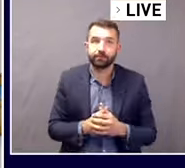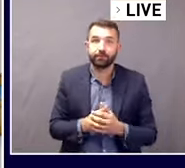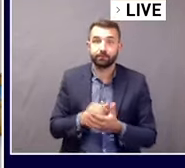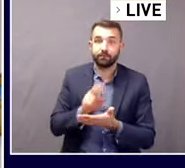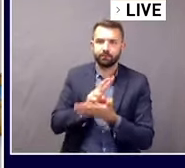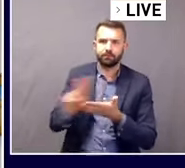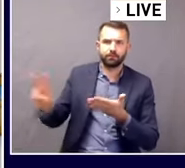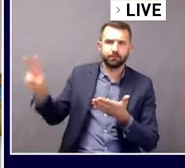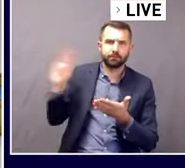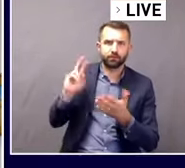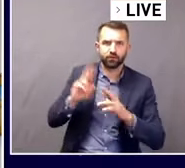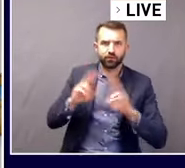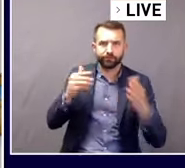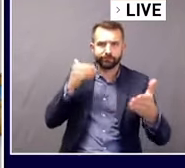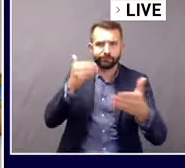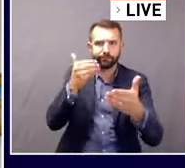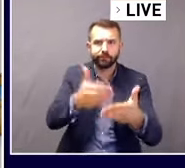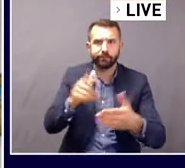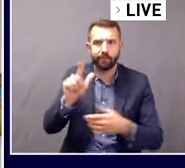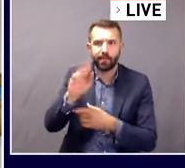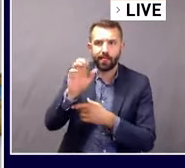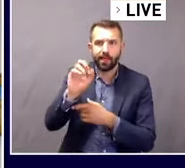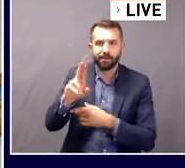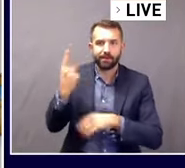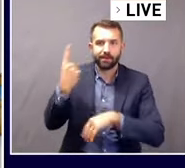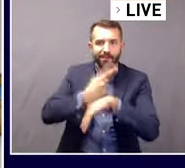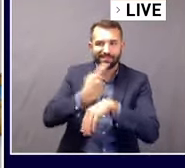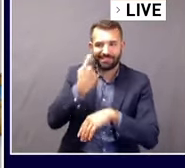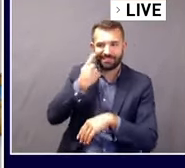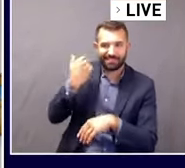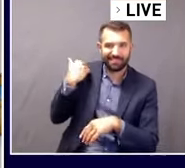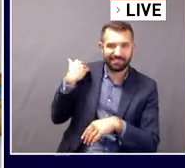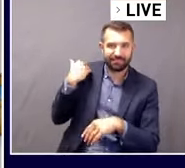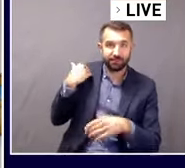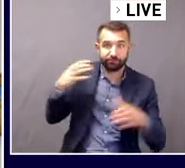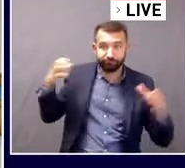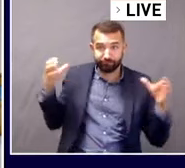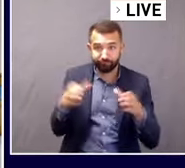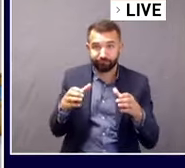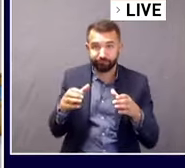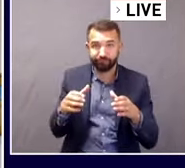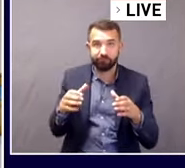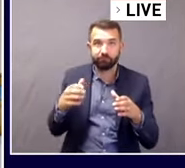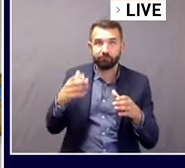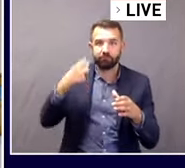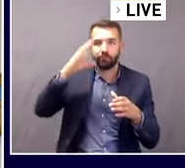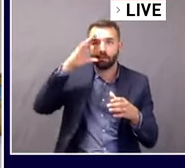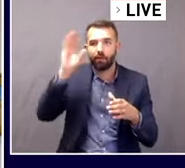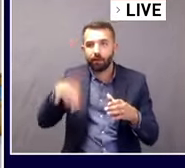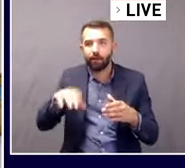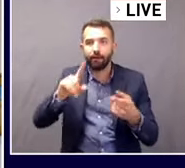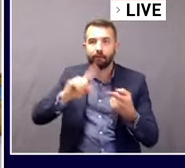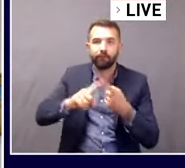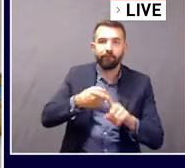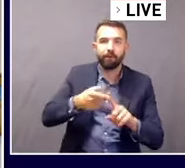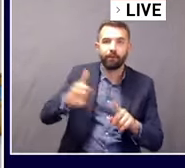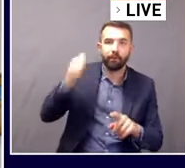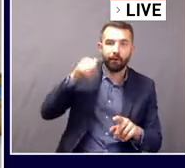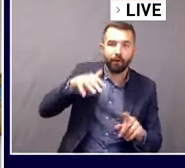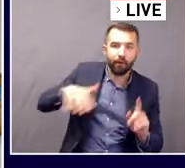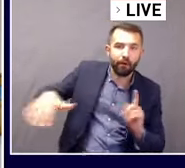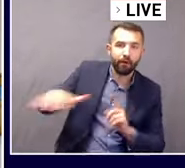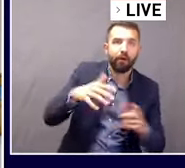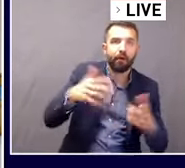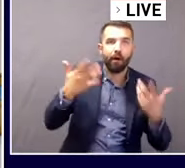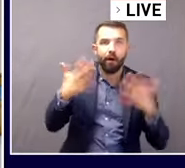Day, no one likes to be doing that at a gathering of your friends in a backyard. No one likes to be the person wearing a